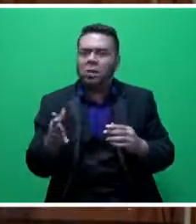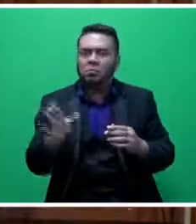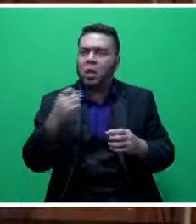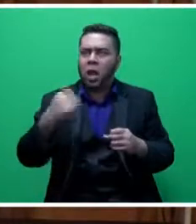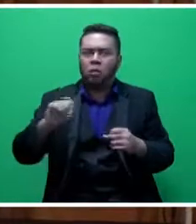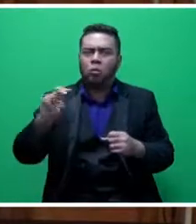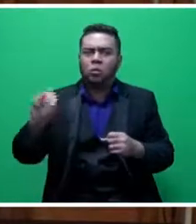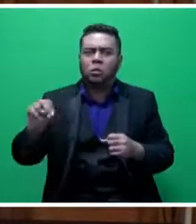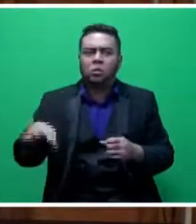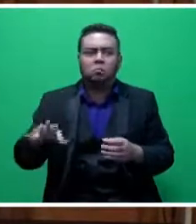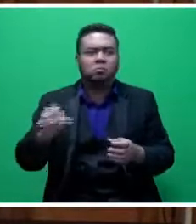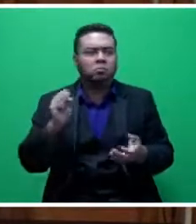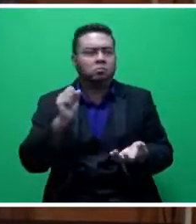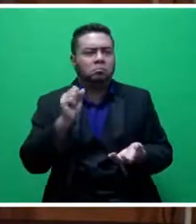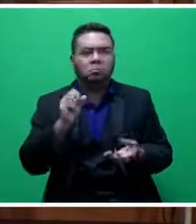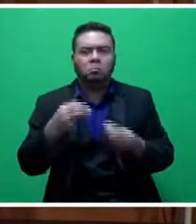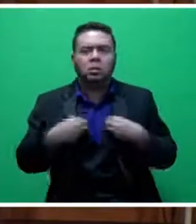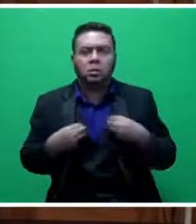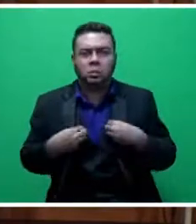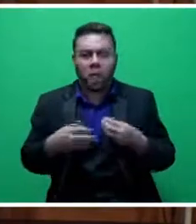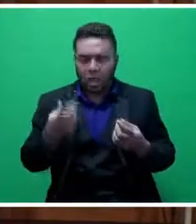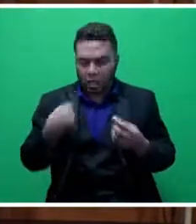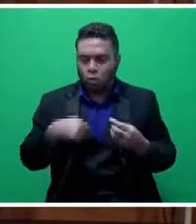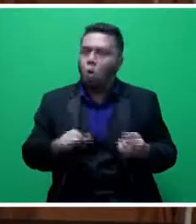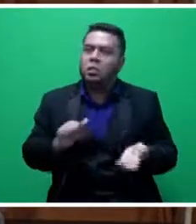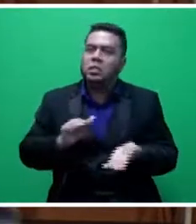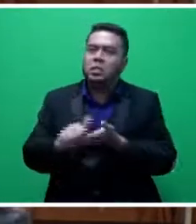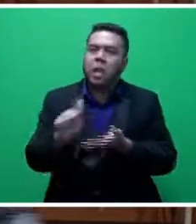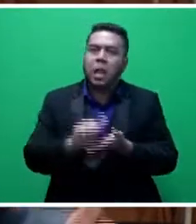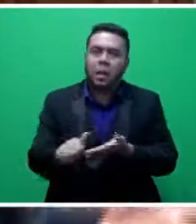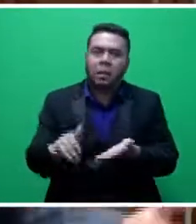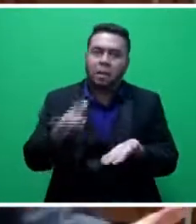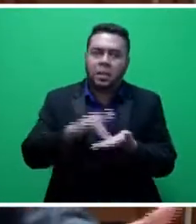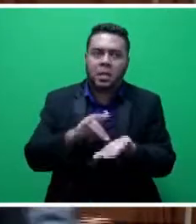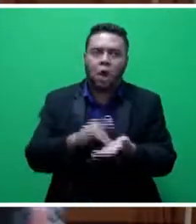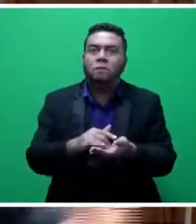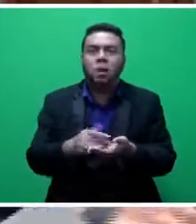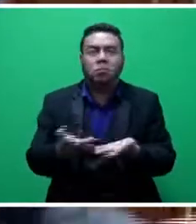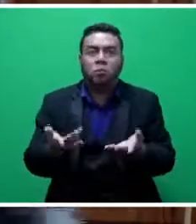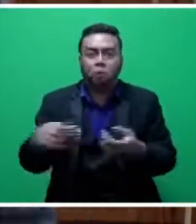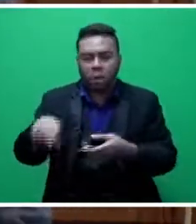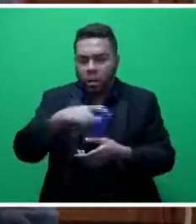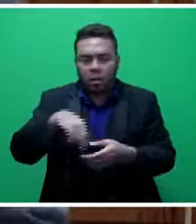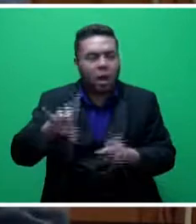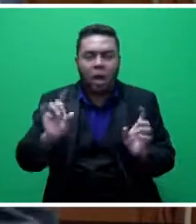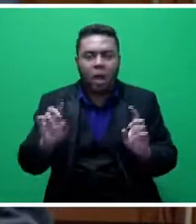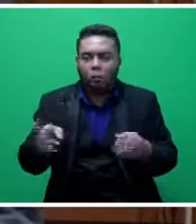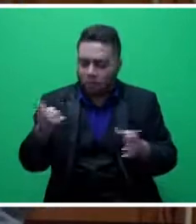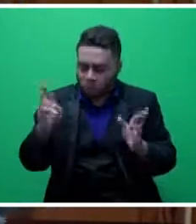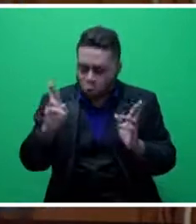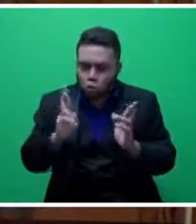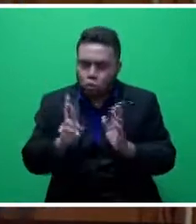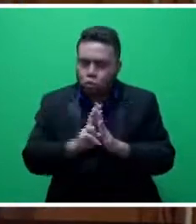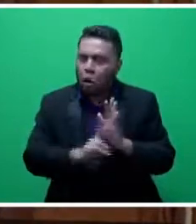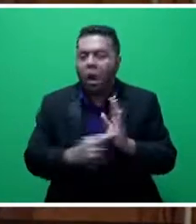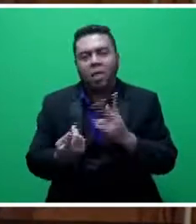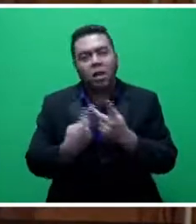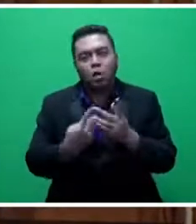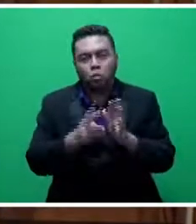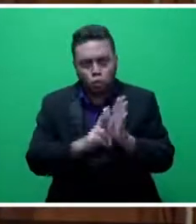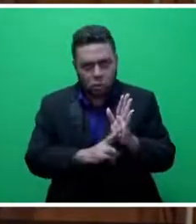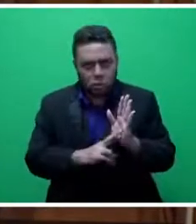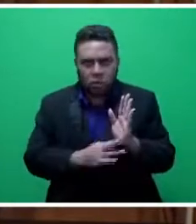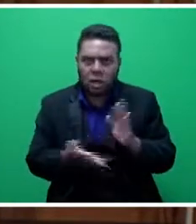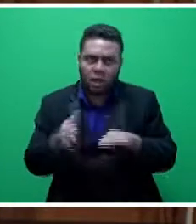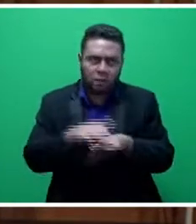longer require a business license. I can go and sell in the middle of the roundabout. You obviously can't do that because there's certain regulations around that. But